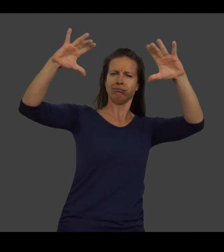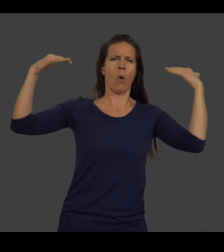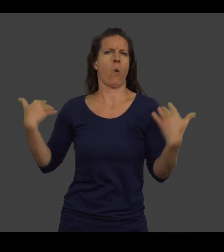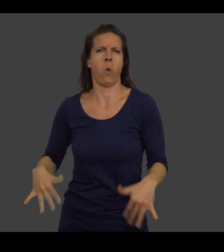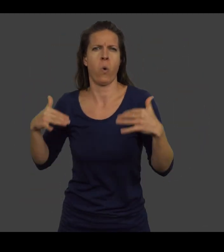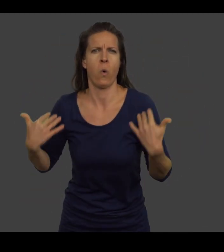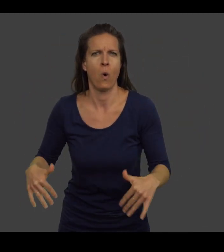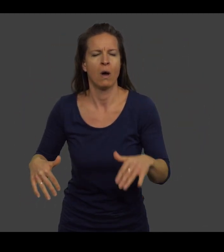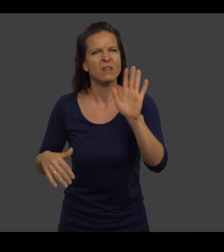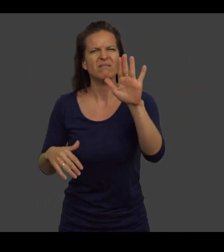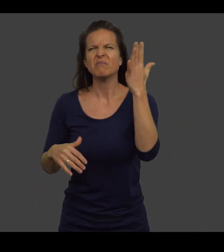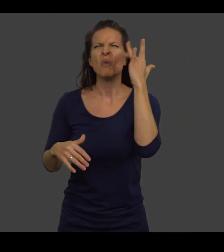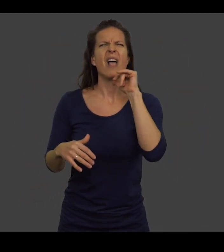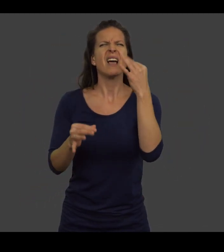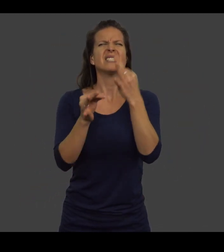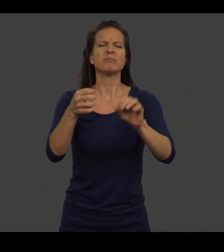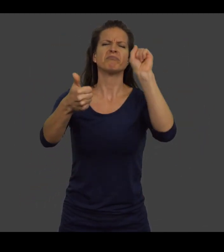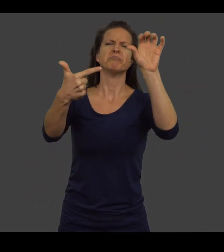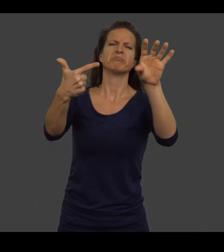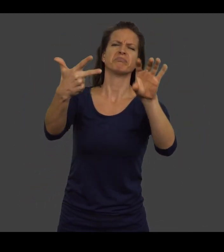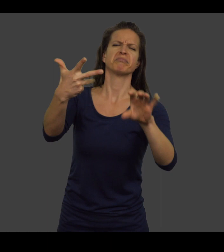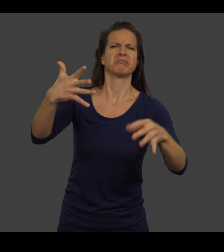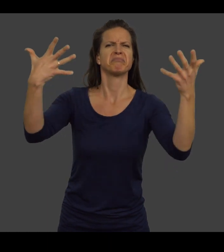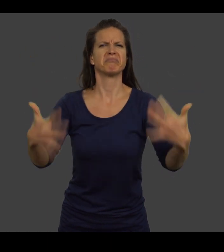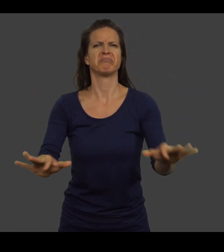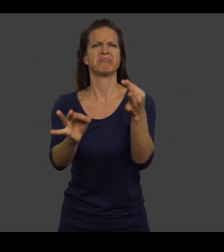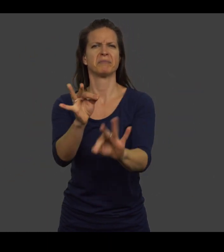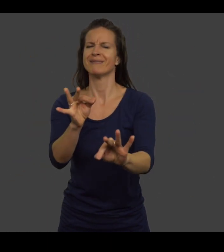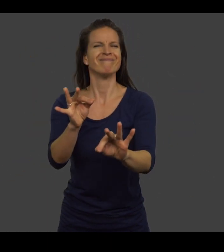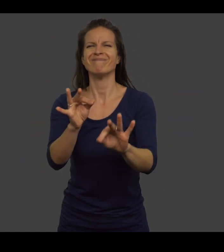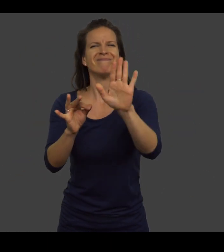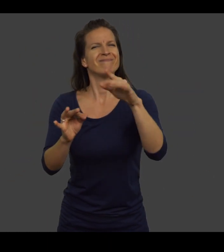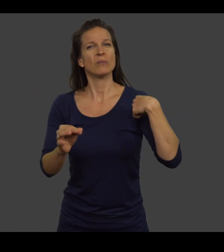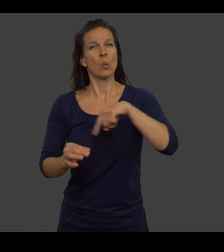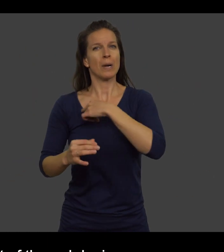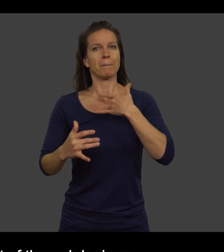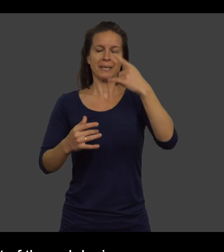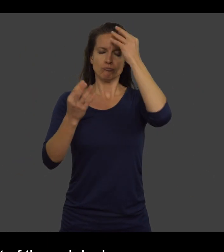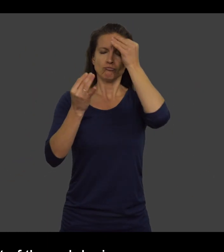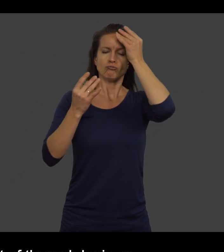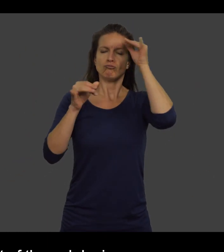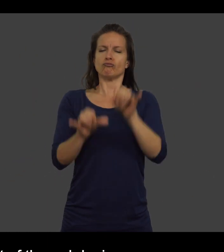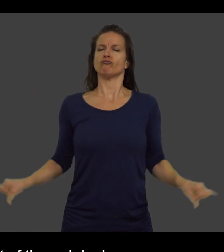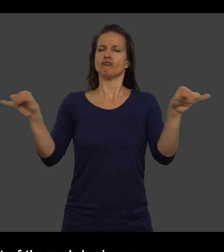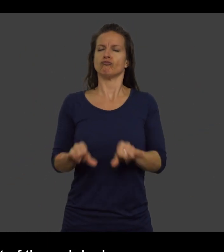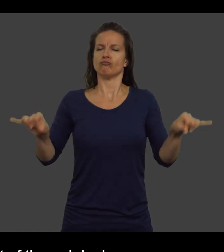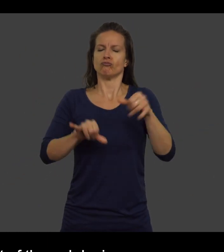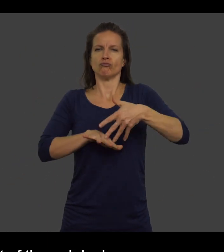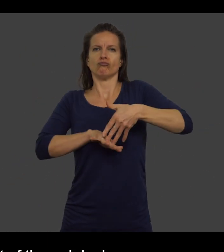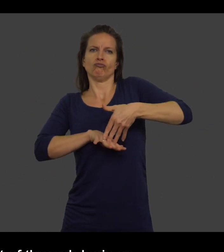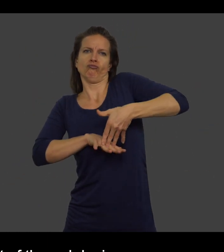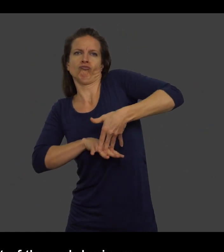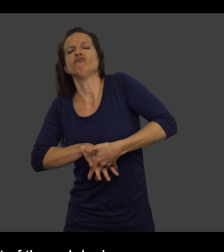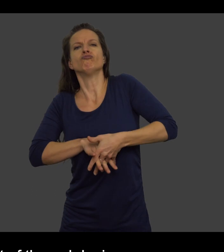what I need to know? Well, think about it. In life, we tend to form mental ruts, and we think in these familiar, well-worn paths that are very hard to